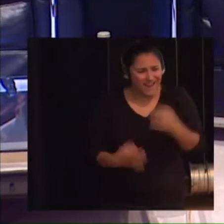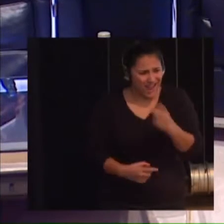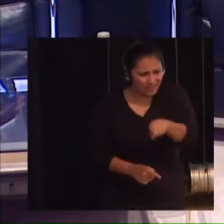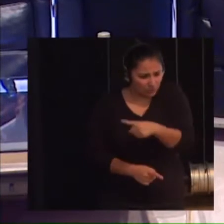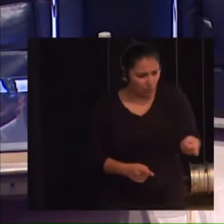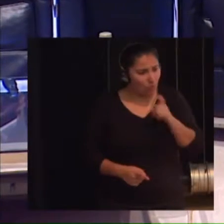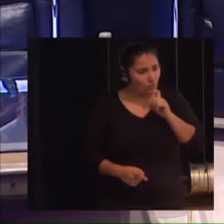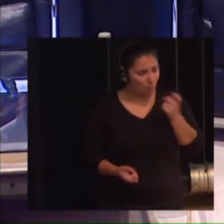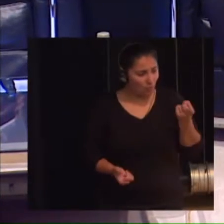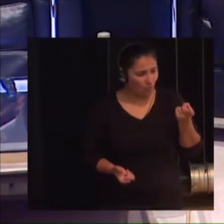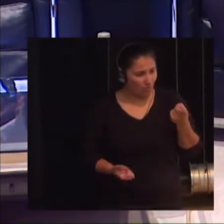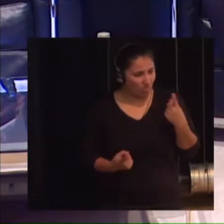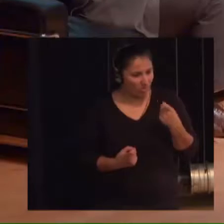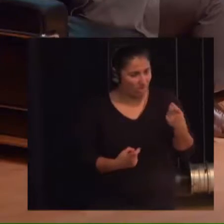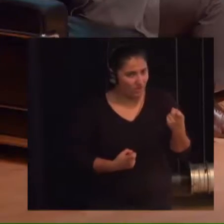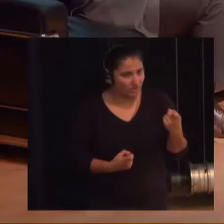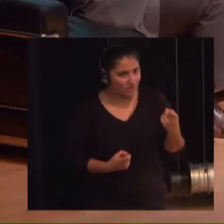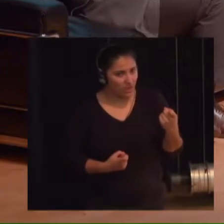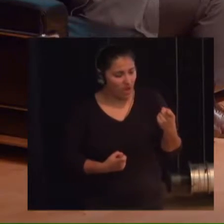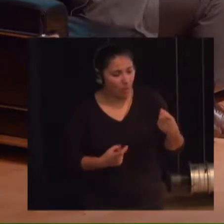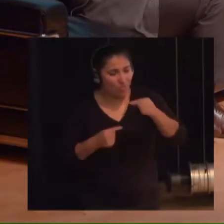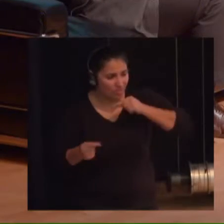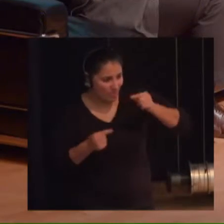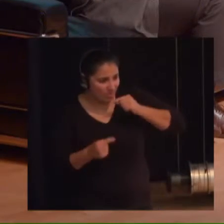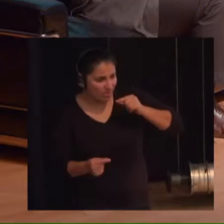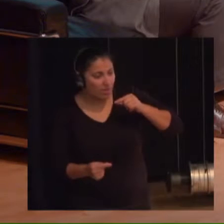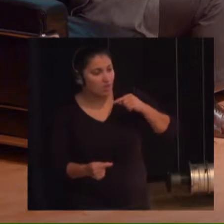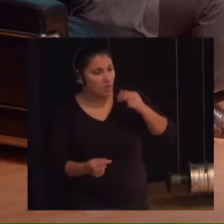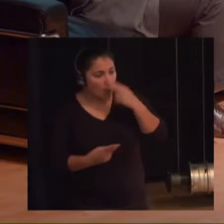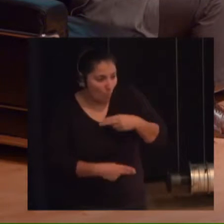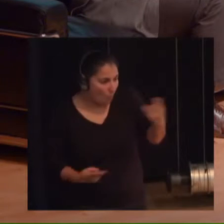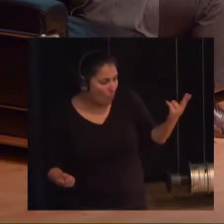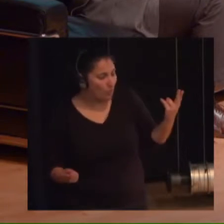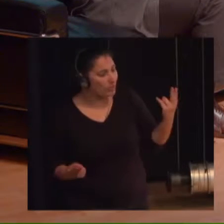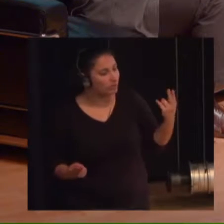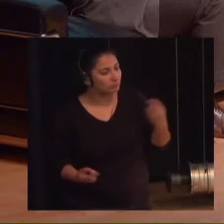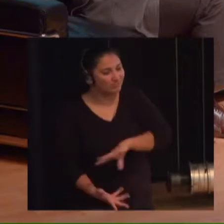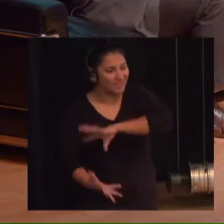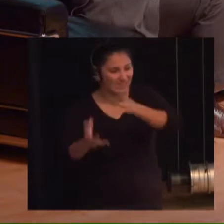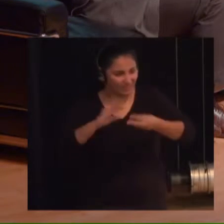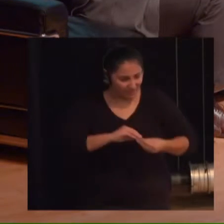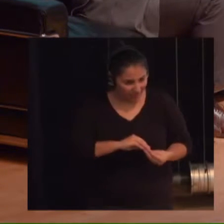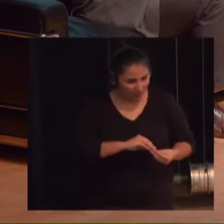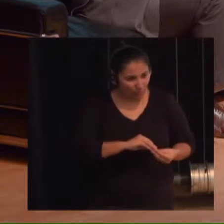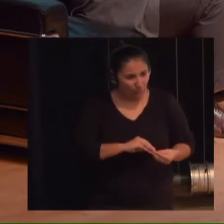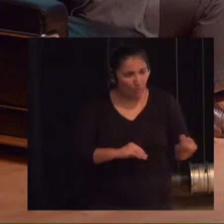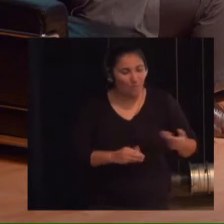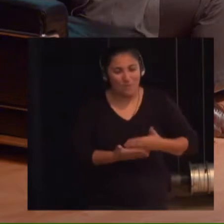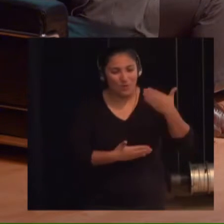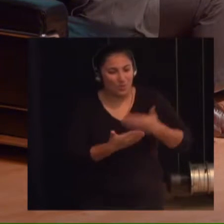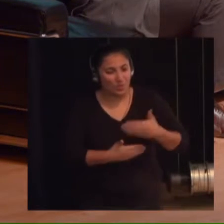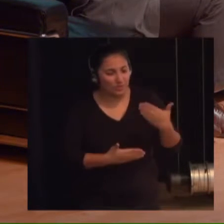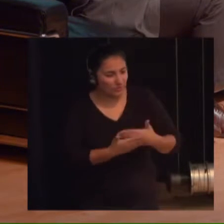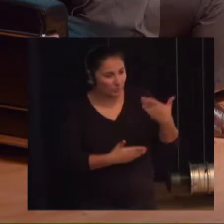You need a proper public debate that is informed, that is intelligent, and that is based on evidence. Is that done